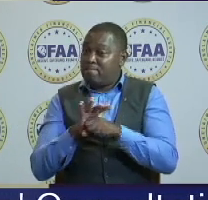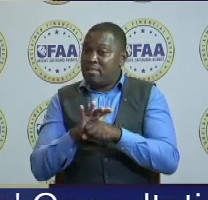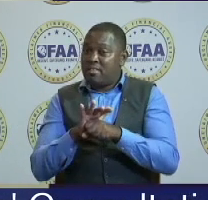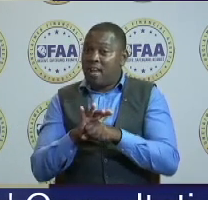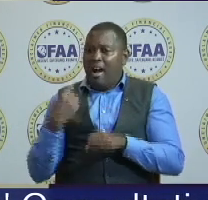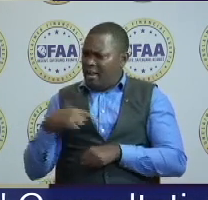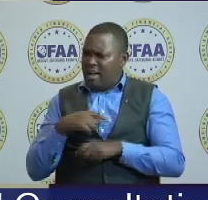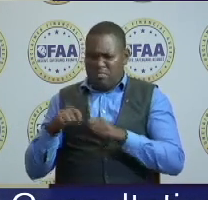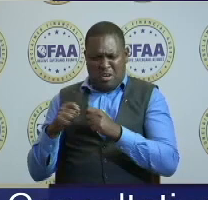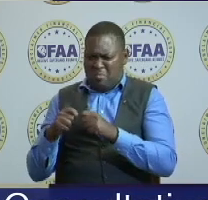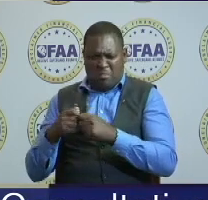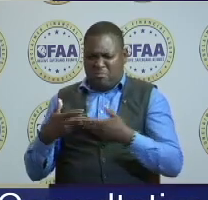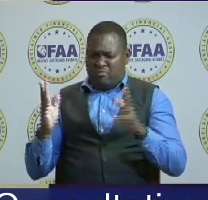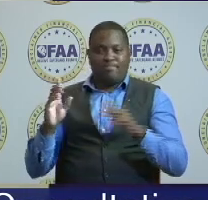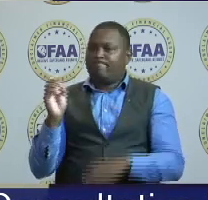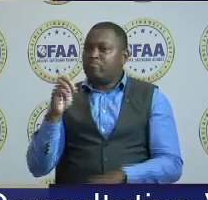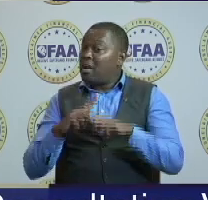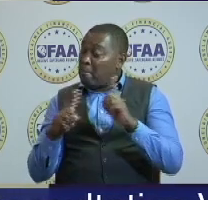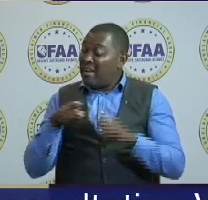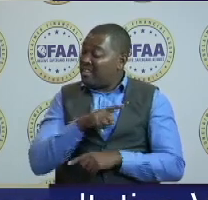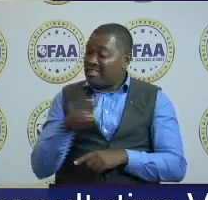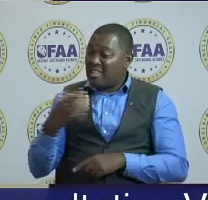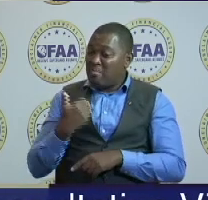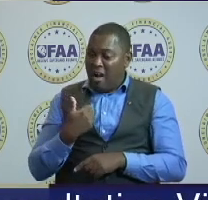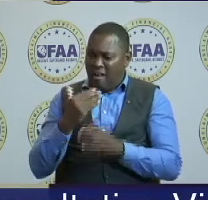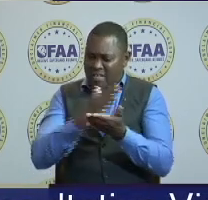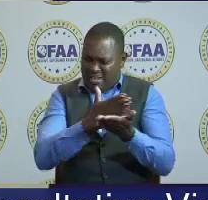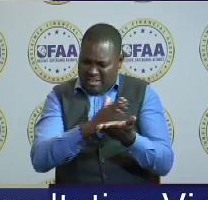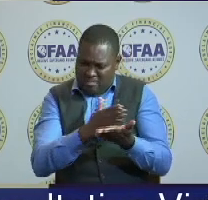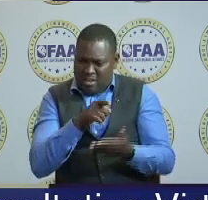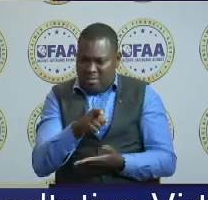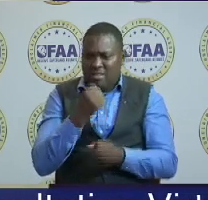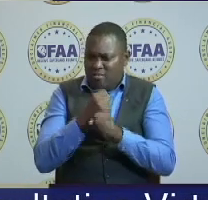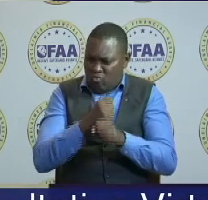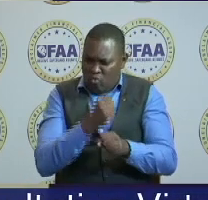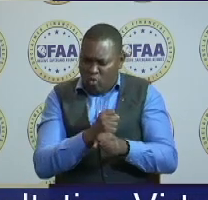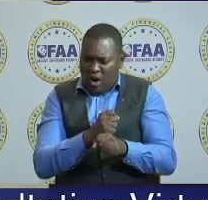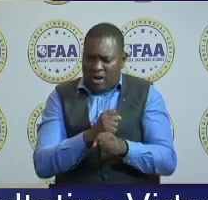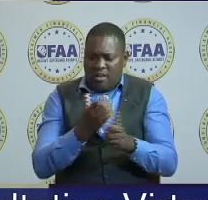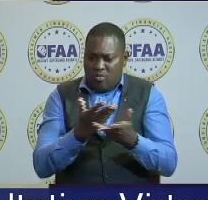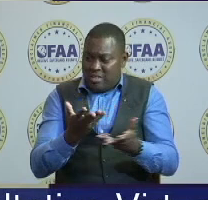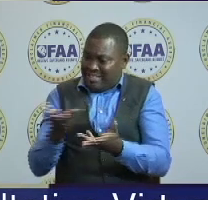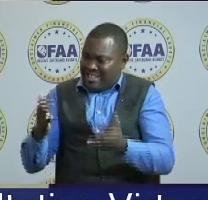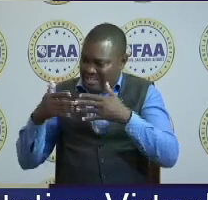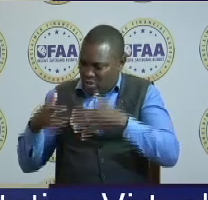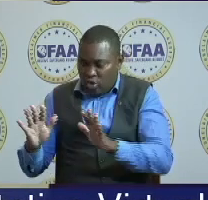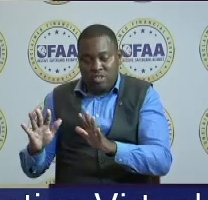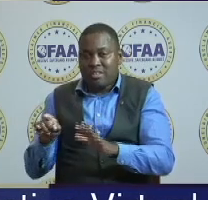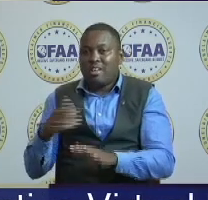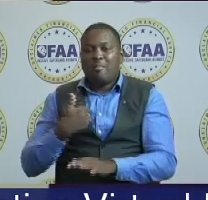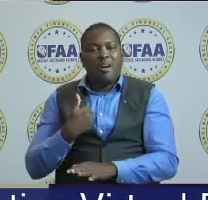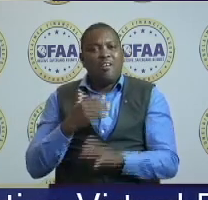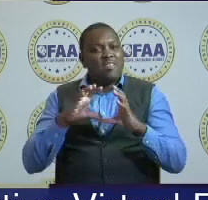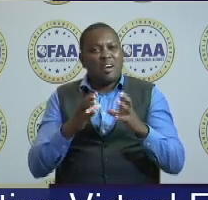you mentioned, they don't have resources for that, or do not have dedicated departments that deal with unclaimed assets, you being the holder.